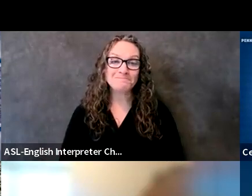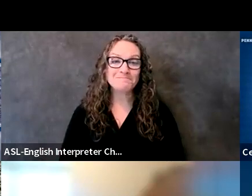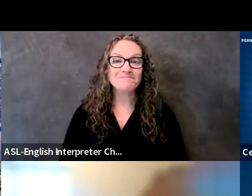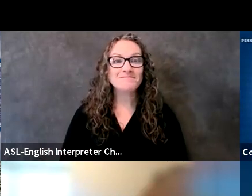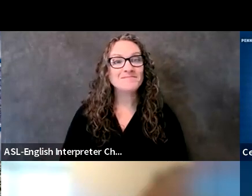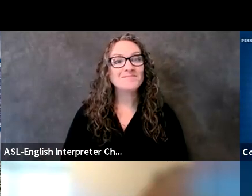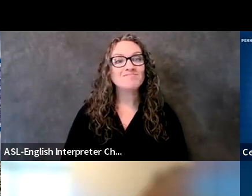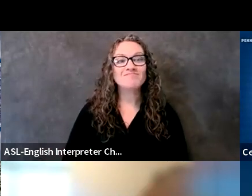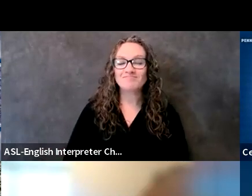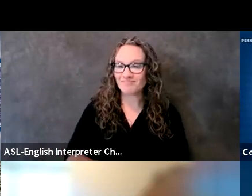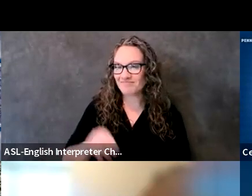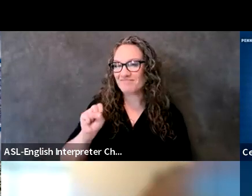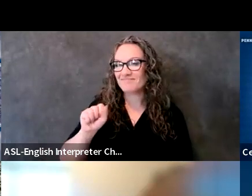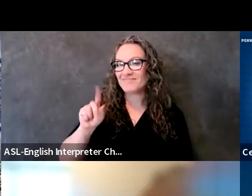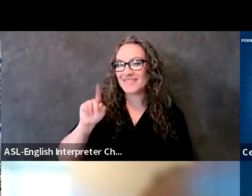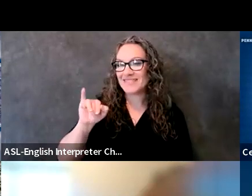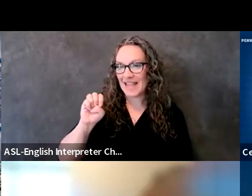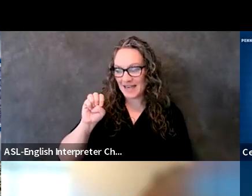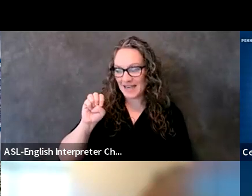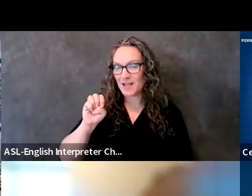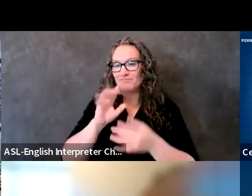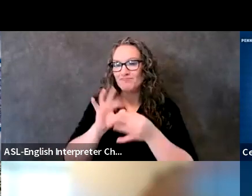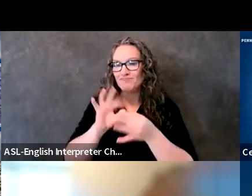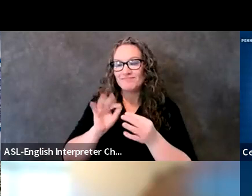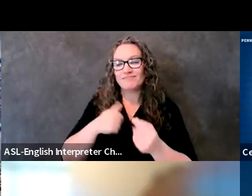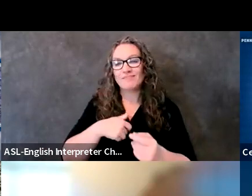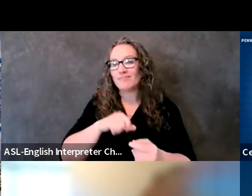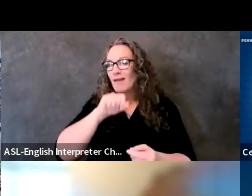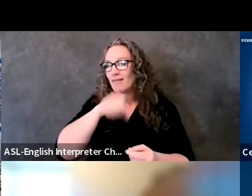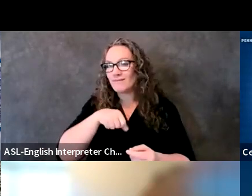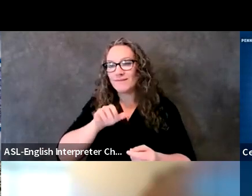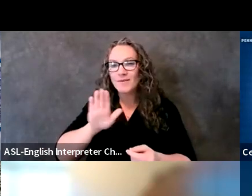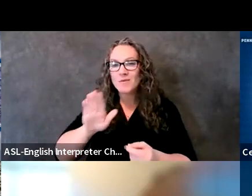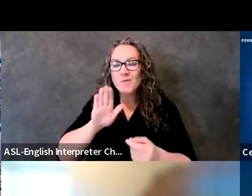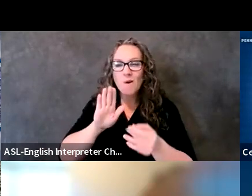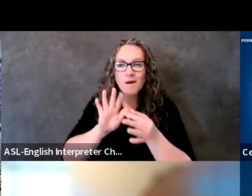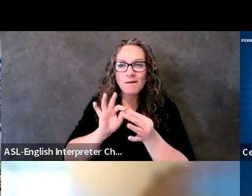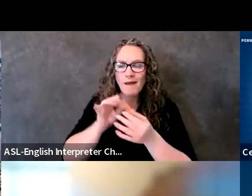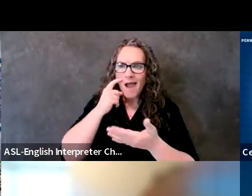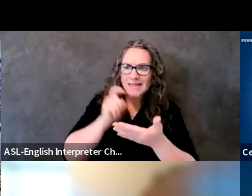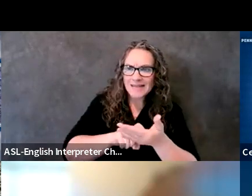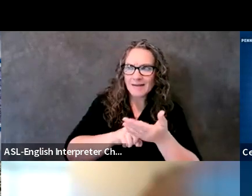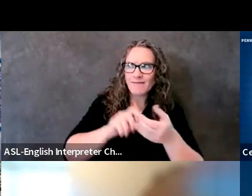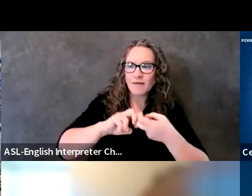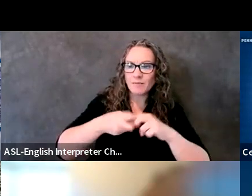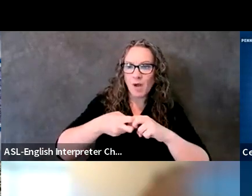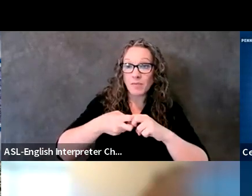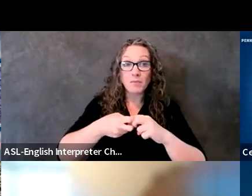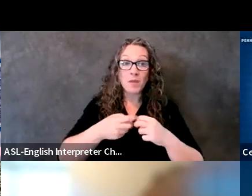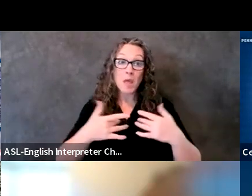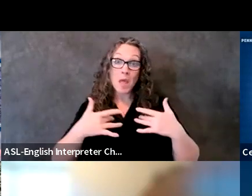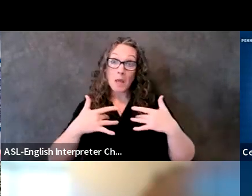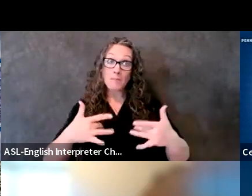I love, Ron, this is Sadie again. I love how you talked about identifying the problem. And normally the problem is